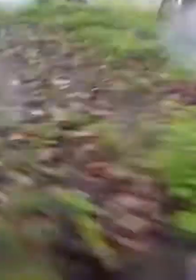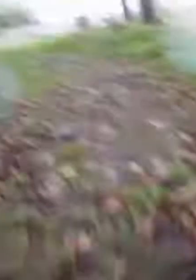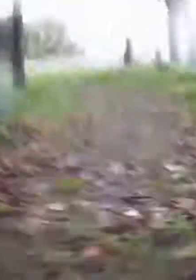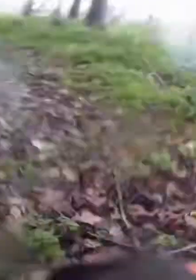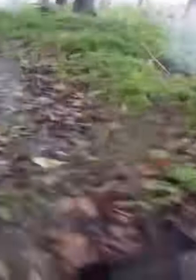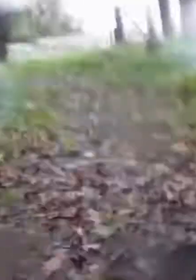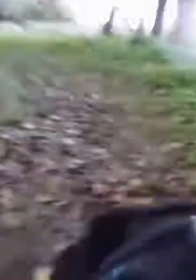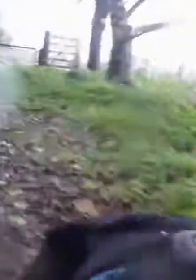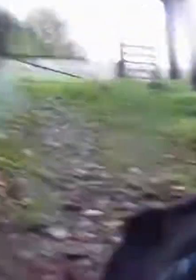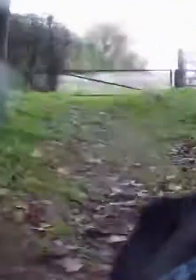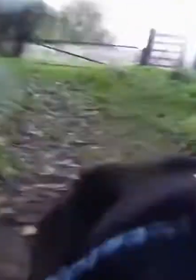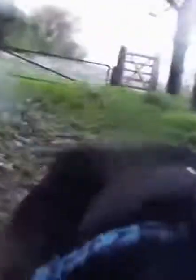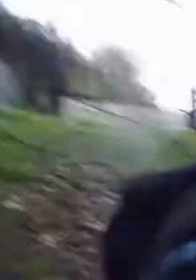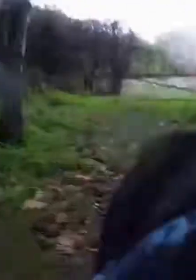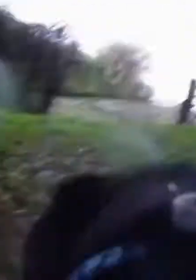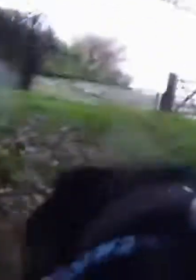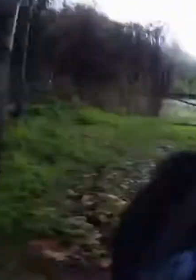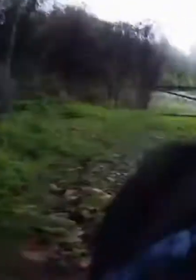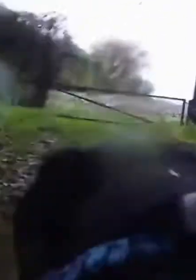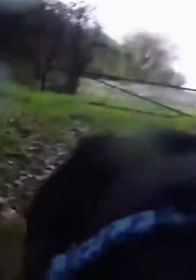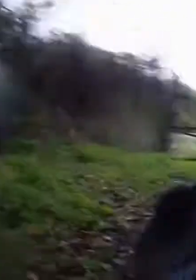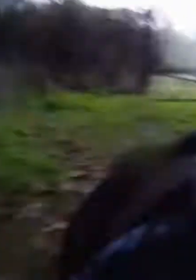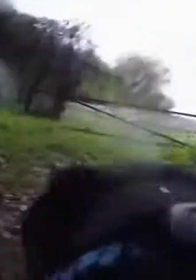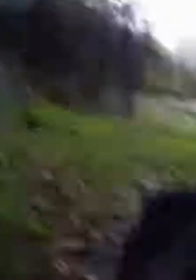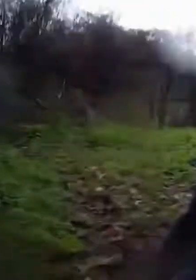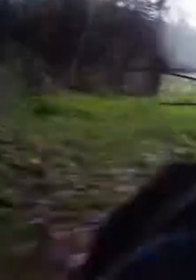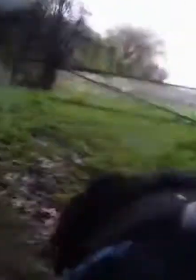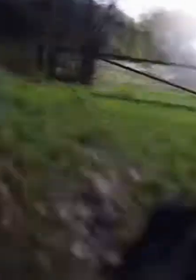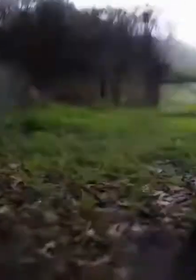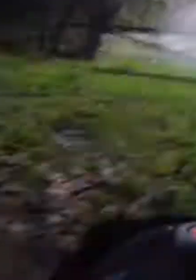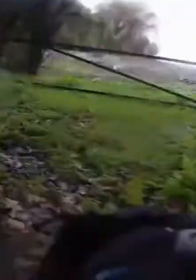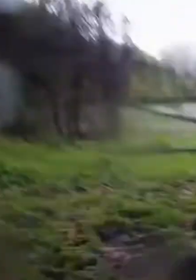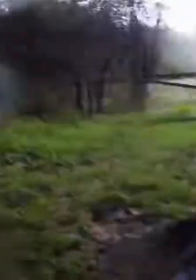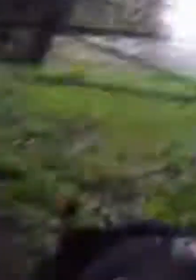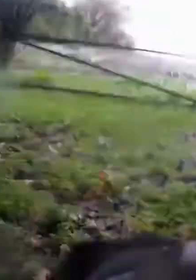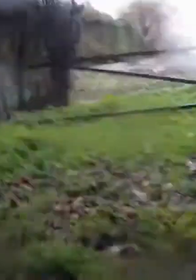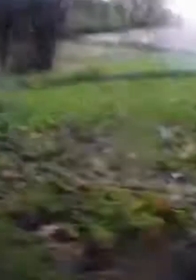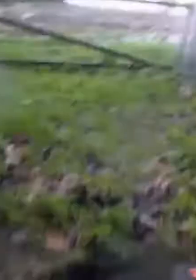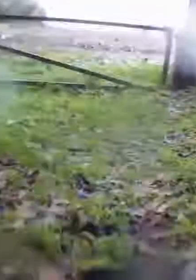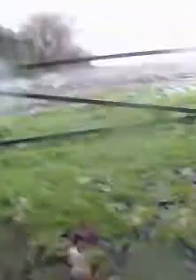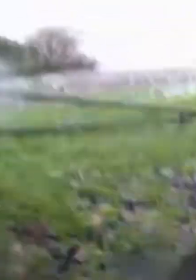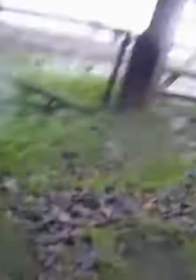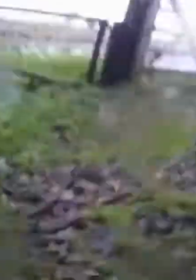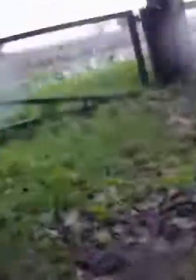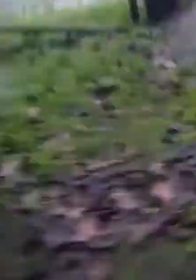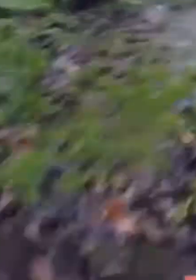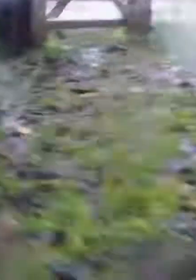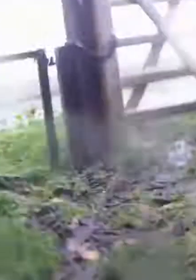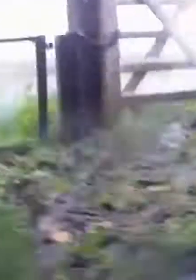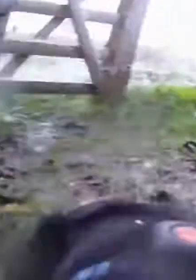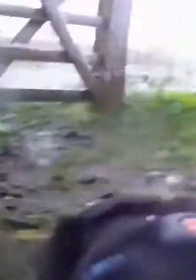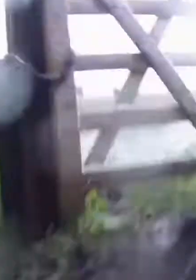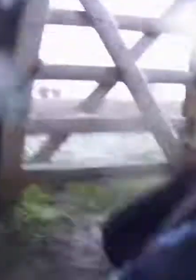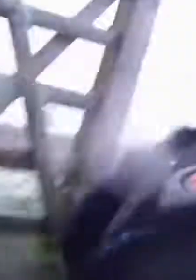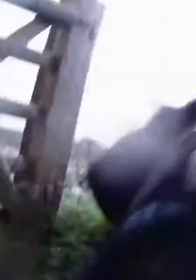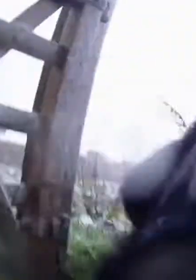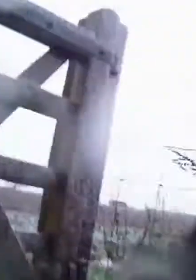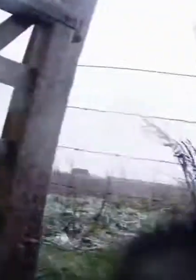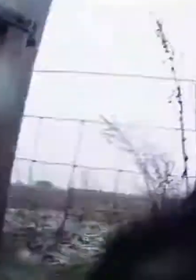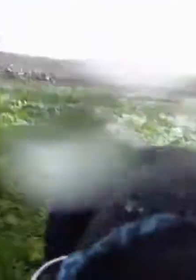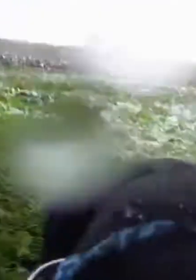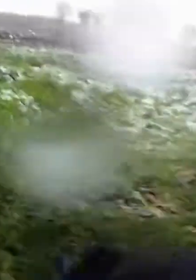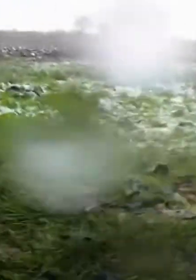There's my favourite style ahead of us. Up to the fence at the gate and the fence at the edge of our little